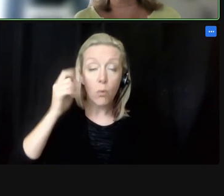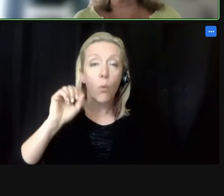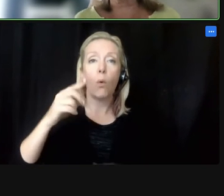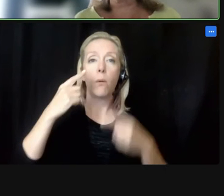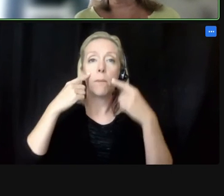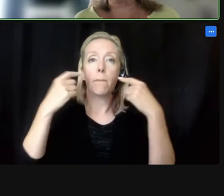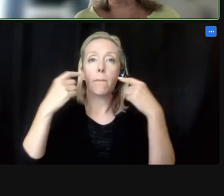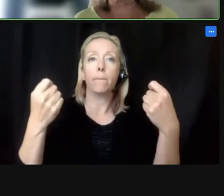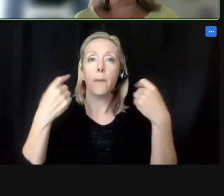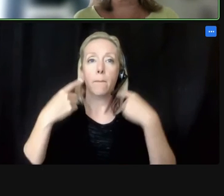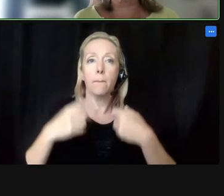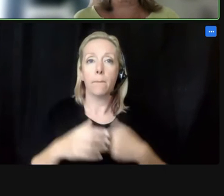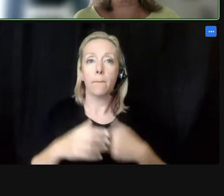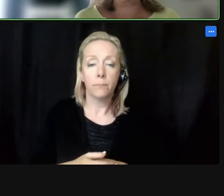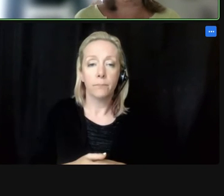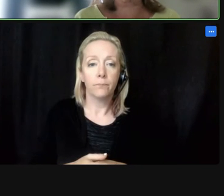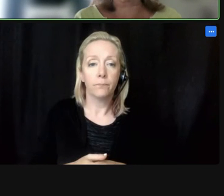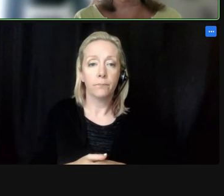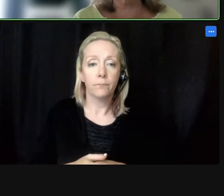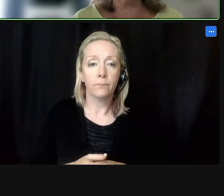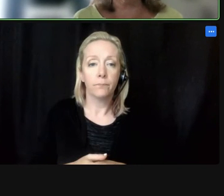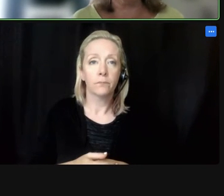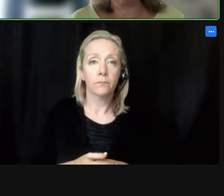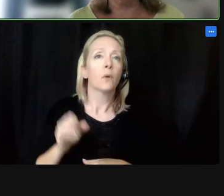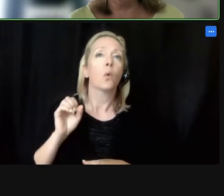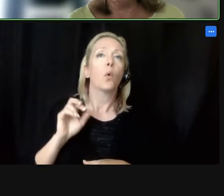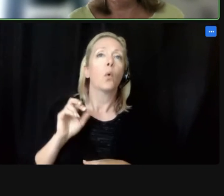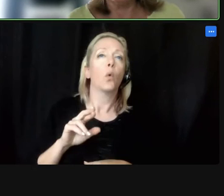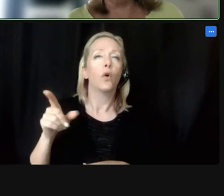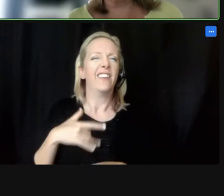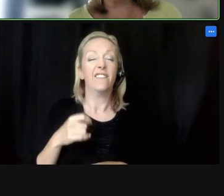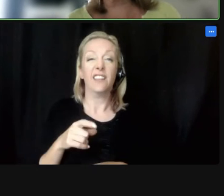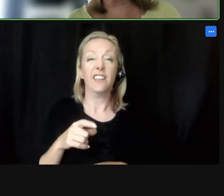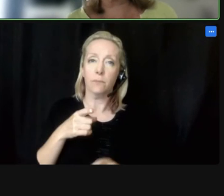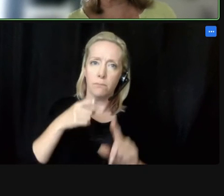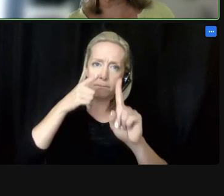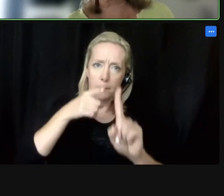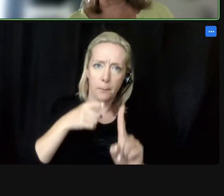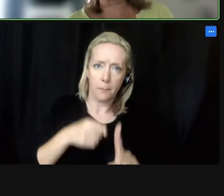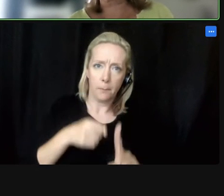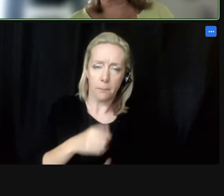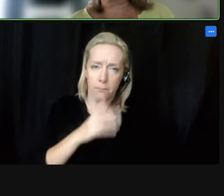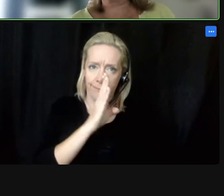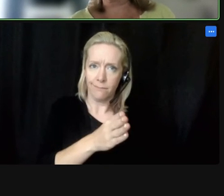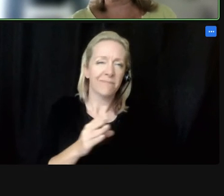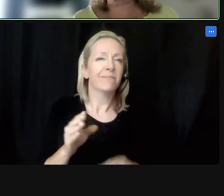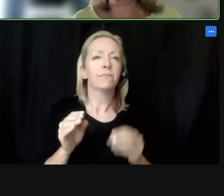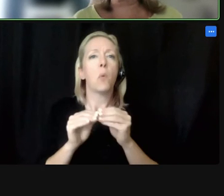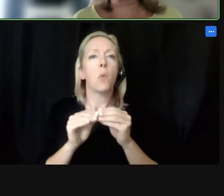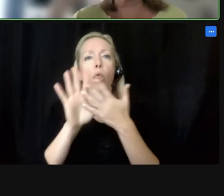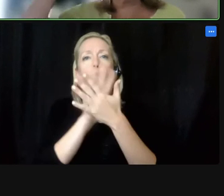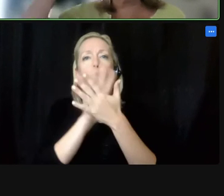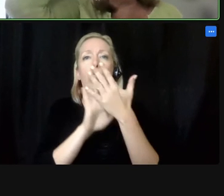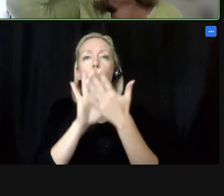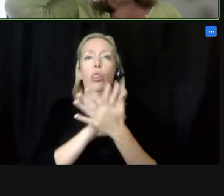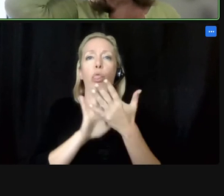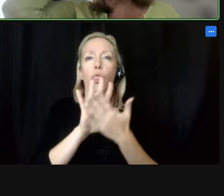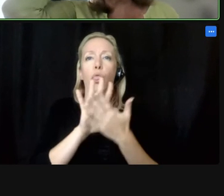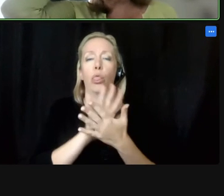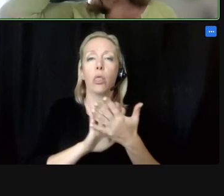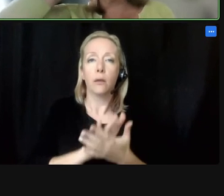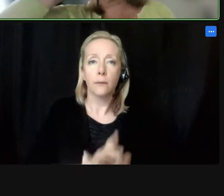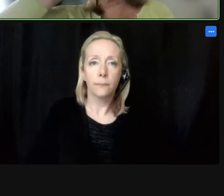it's overgeneralized, like you're sort of just skirting over the issue. And then they're concerned about, well, if I teach them